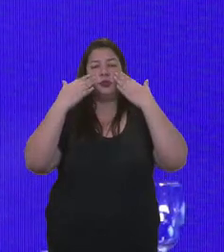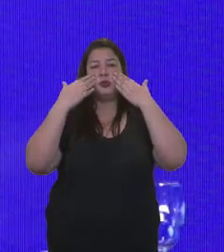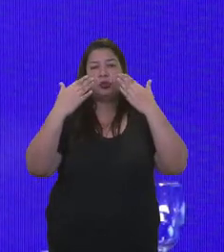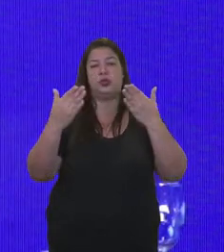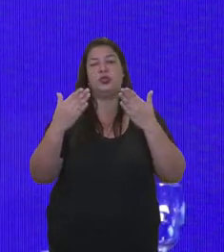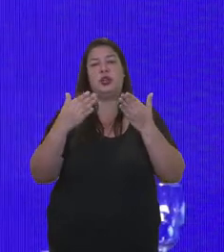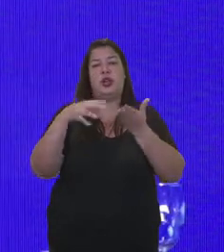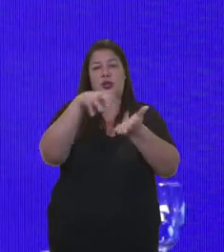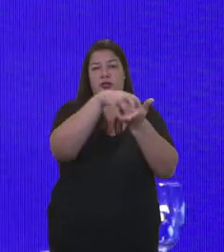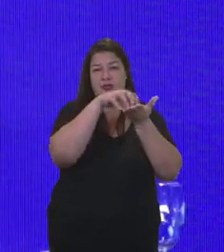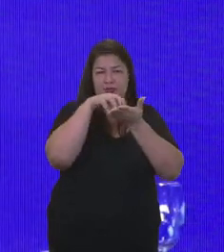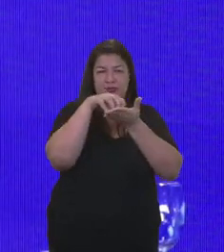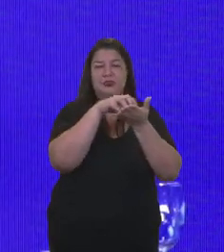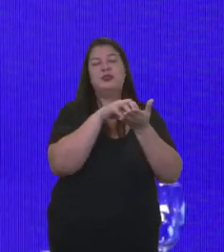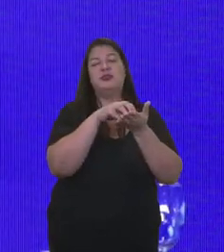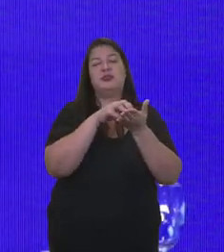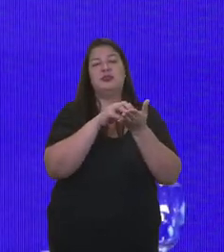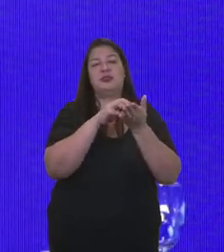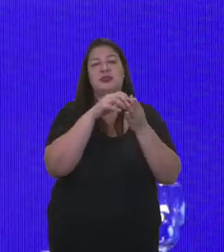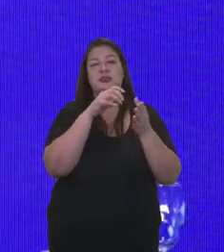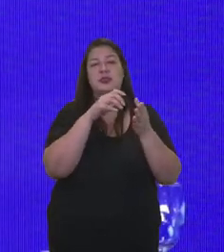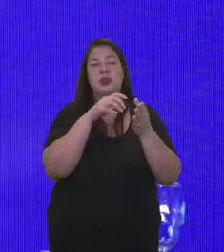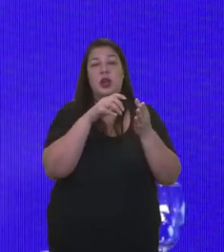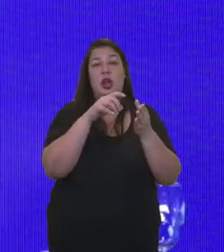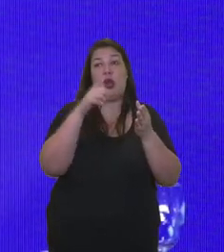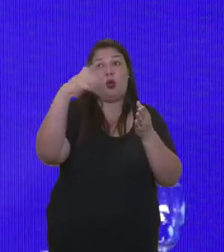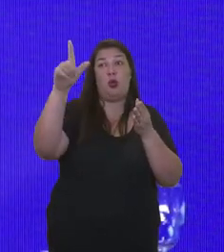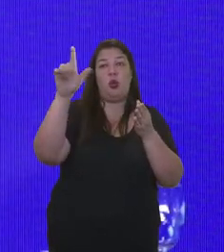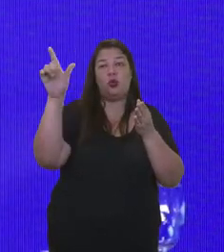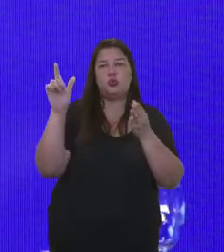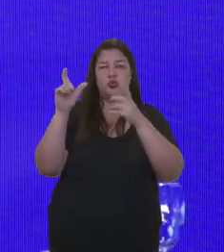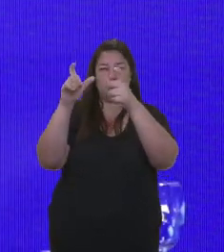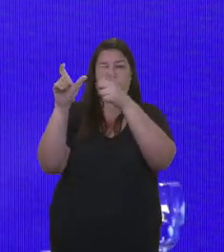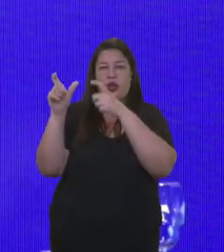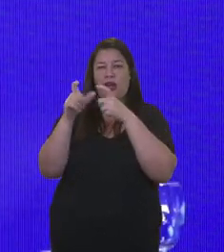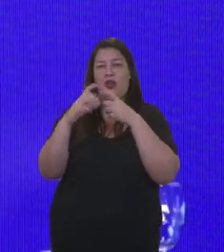way to find pilots that can be